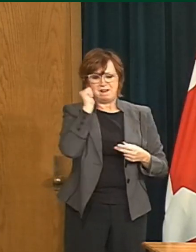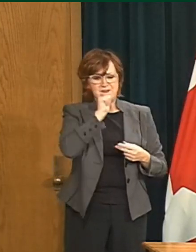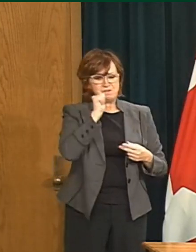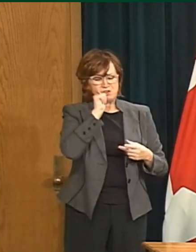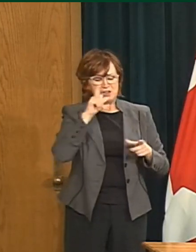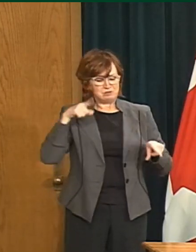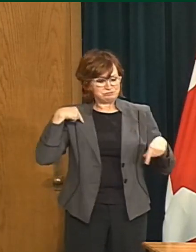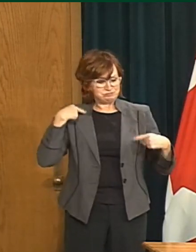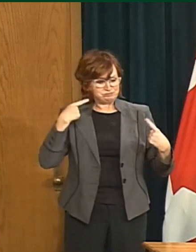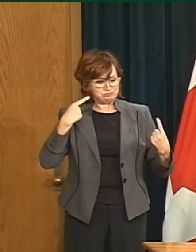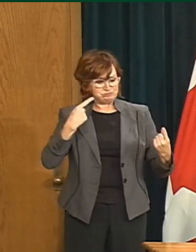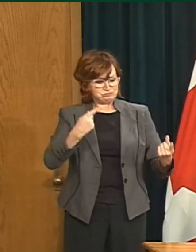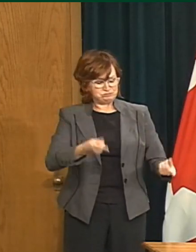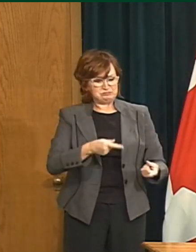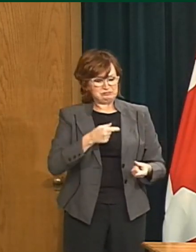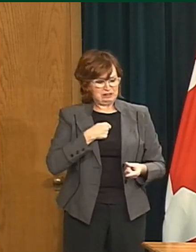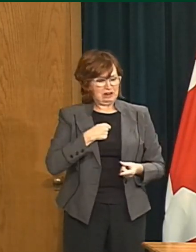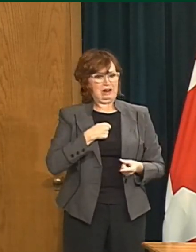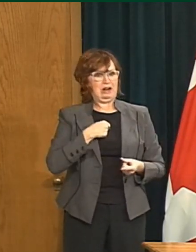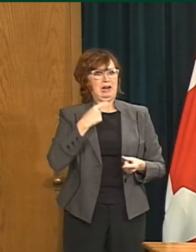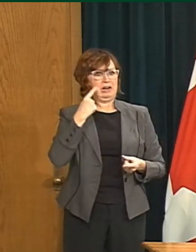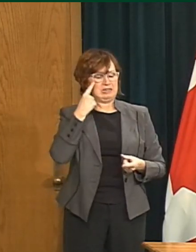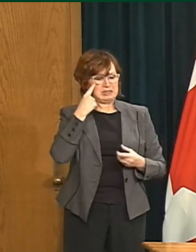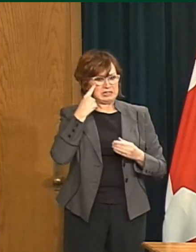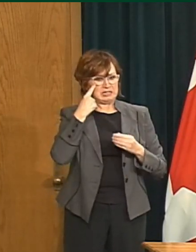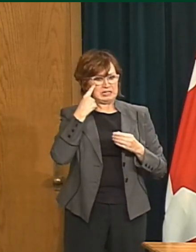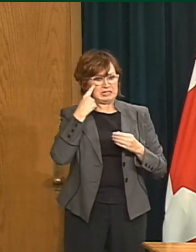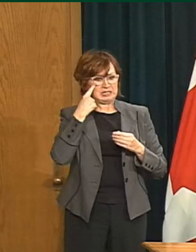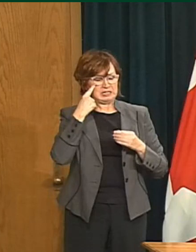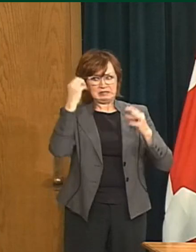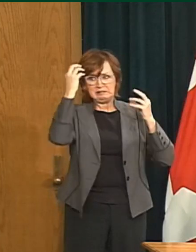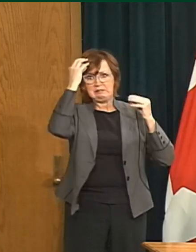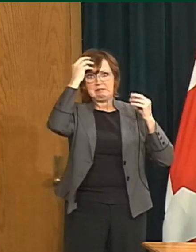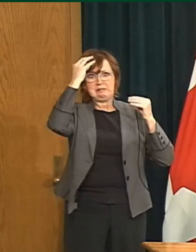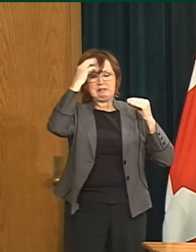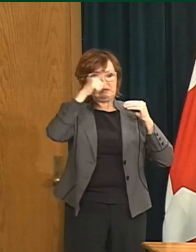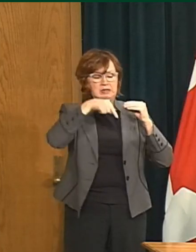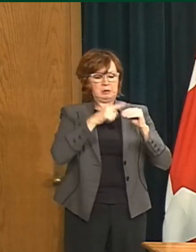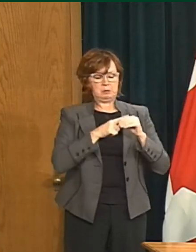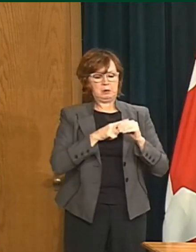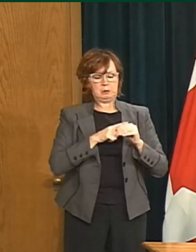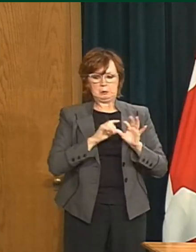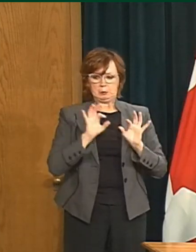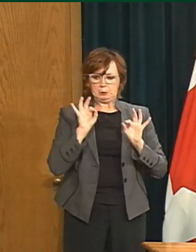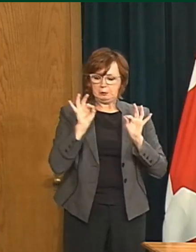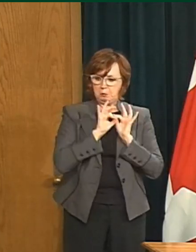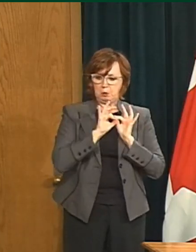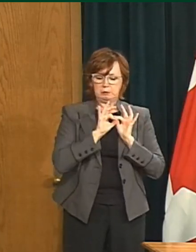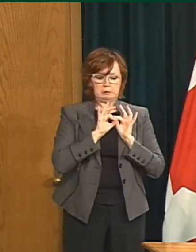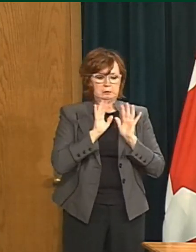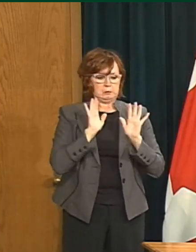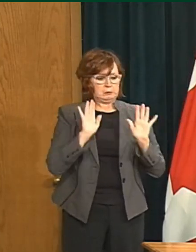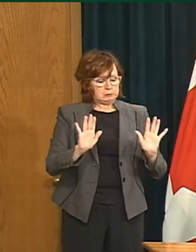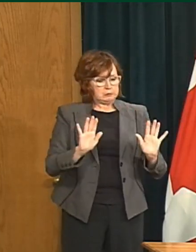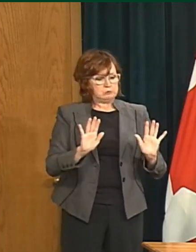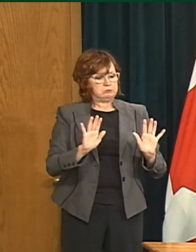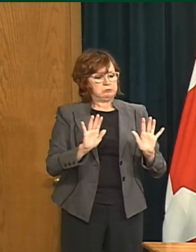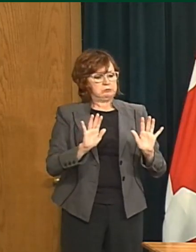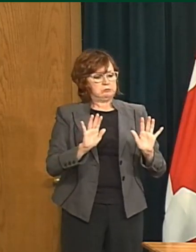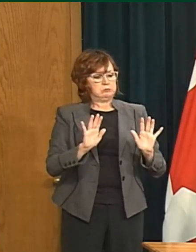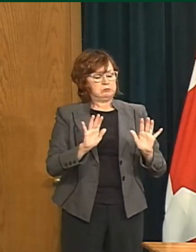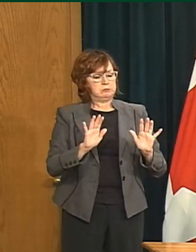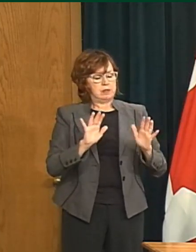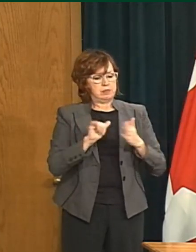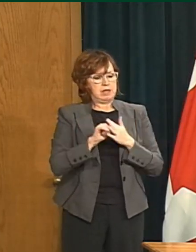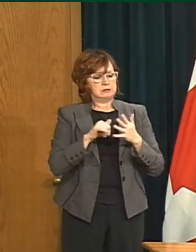is having on the health and the fact that it's saving lives here in the province of Saskatchewan. So we are very